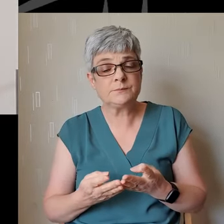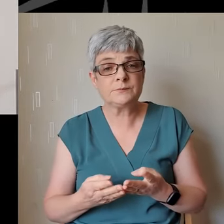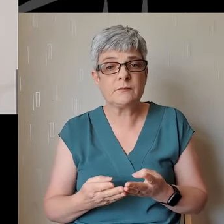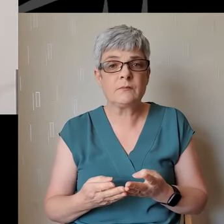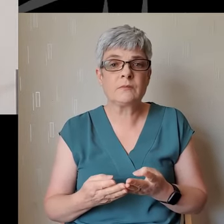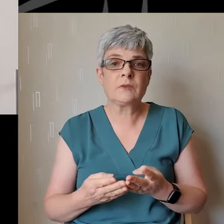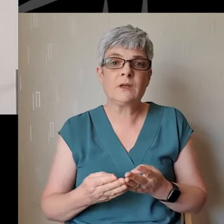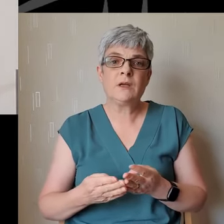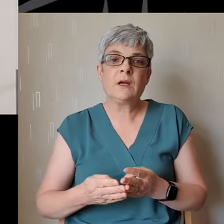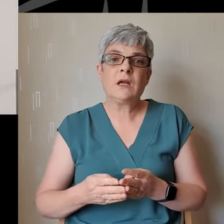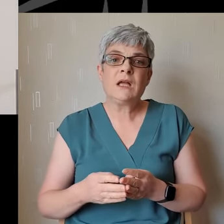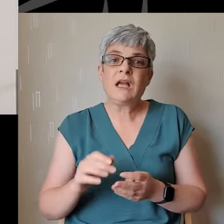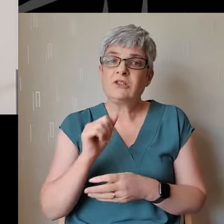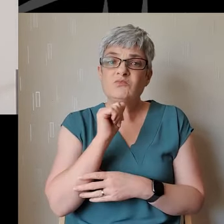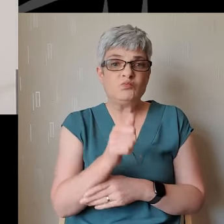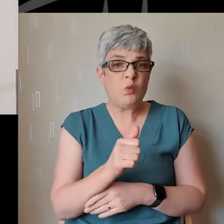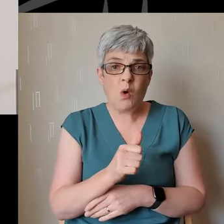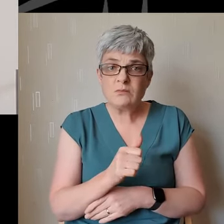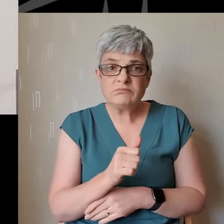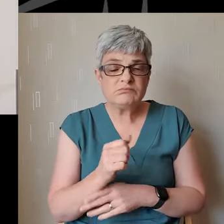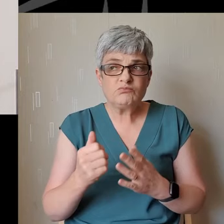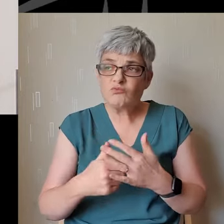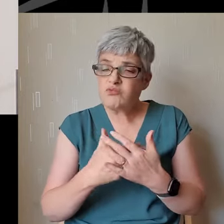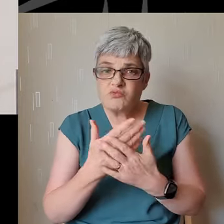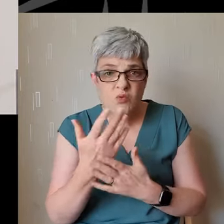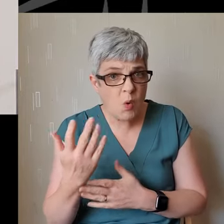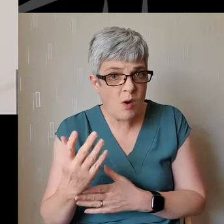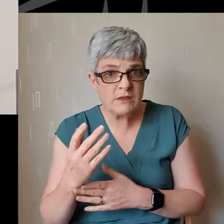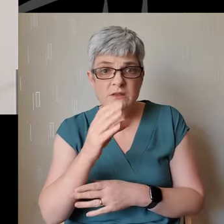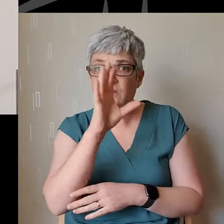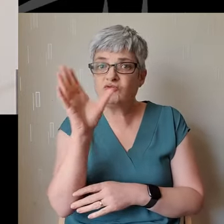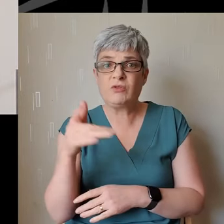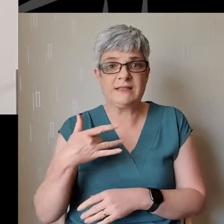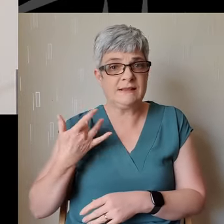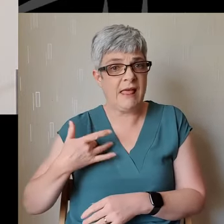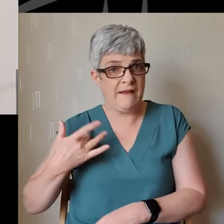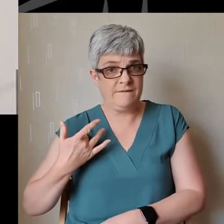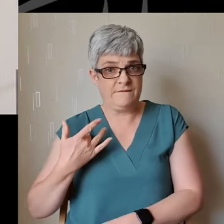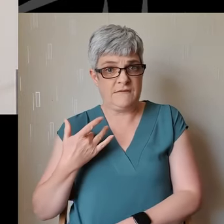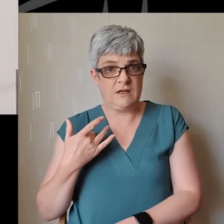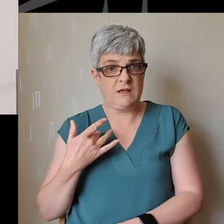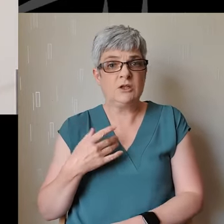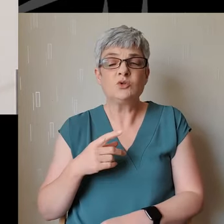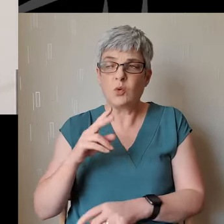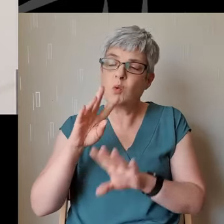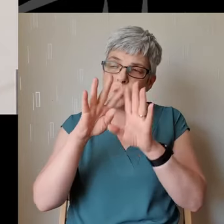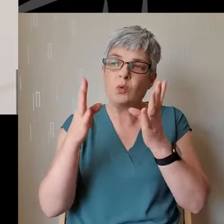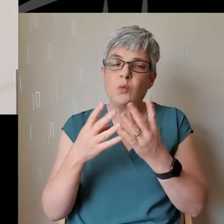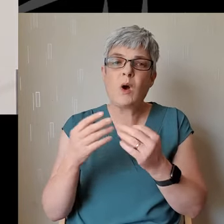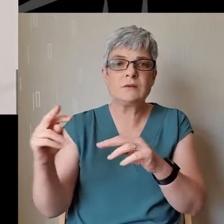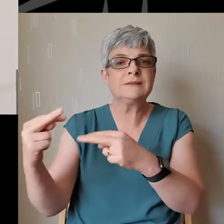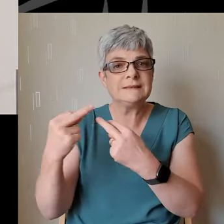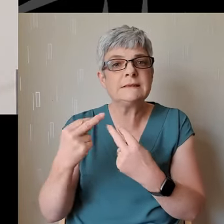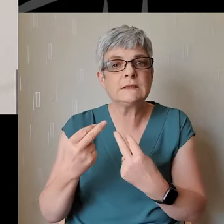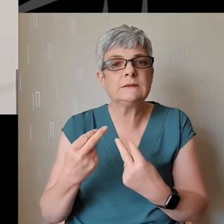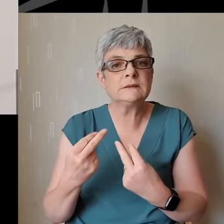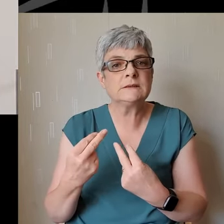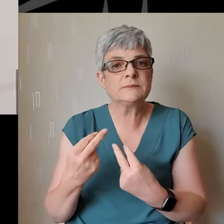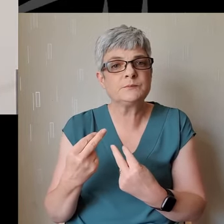We've not grown the life of Christ sufficiently, that's what the world sees in us.